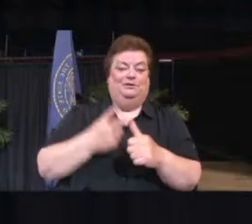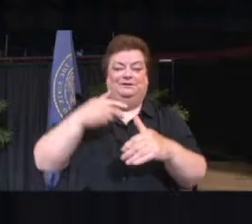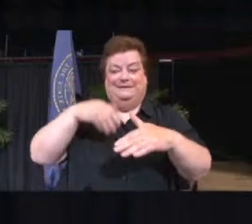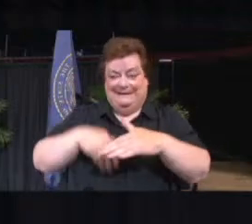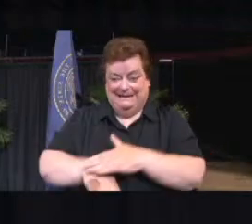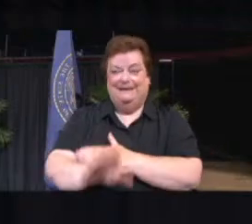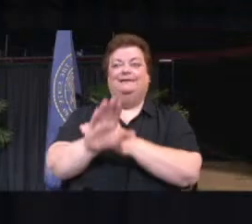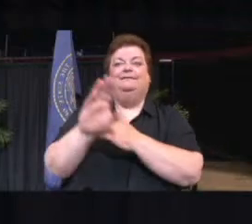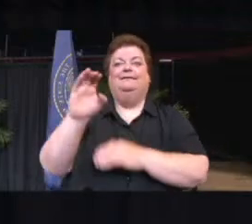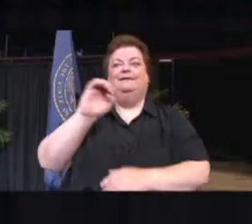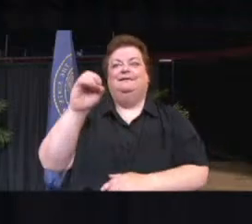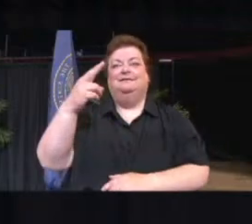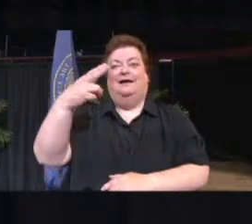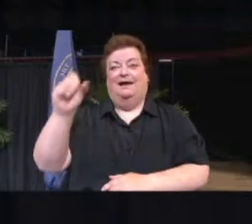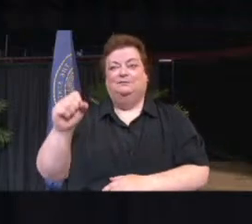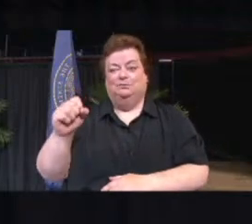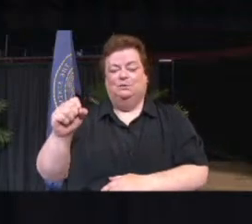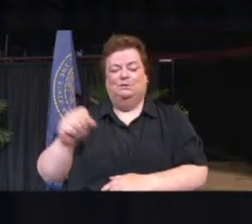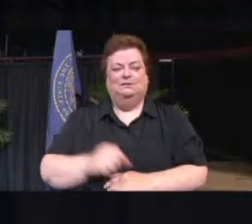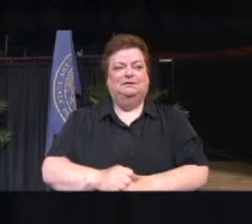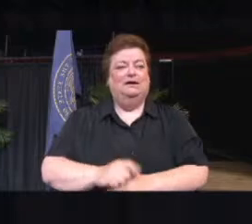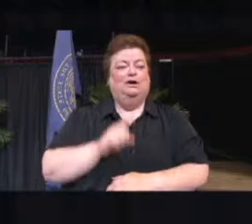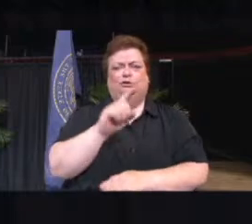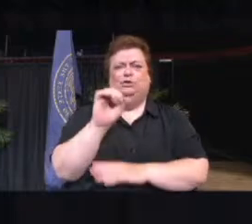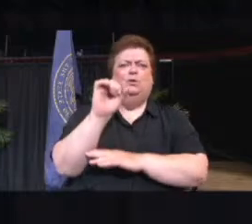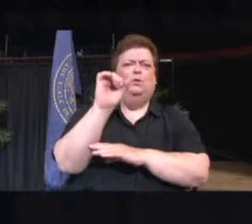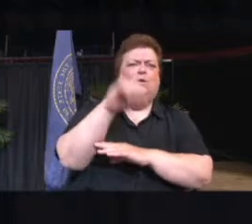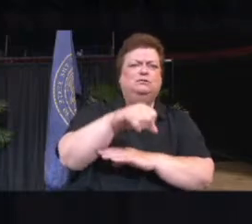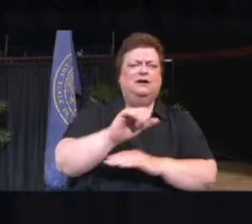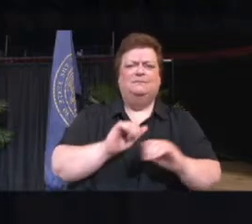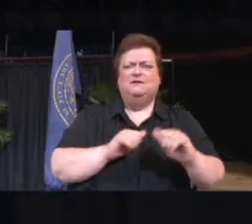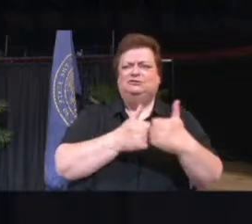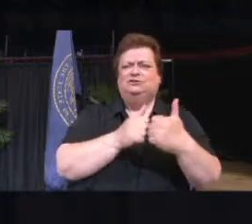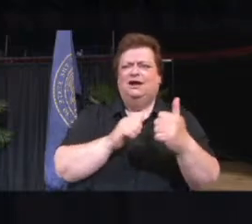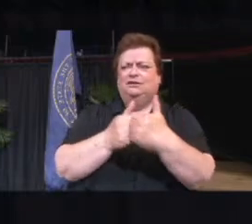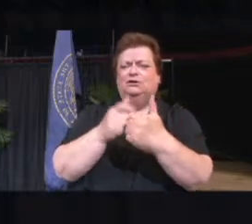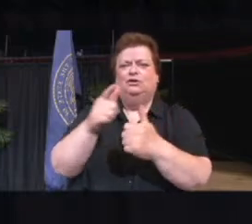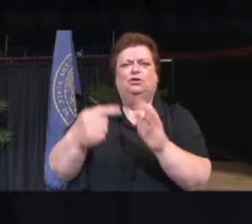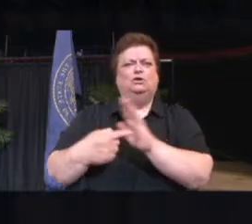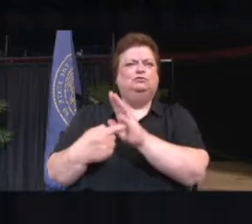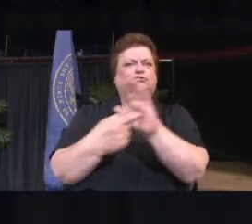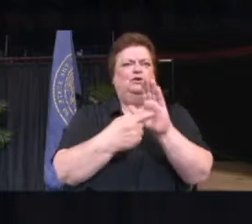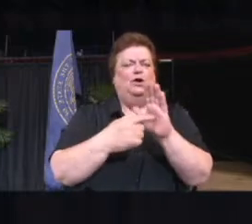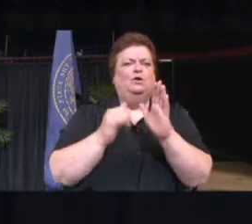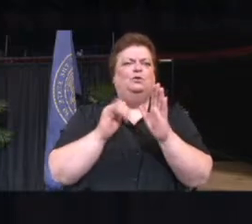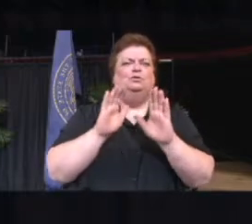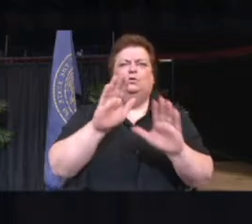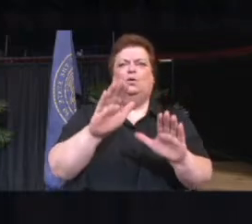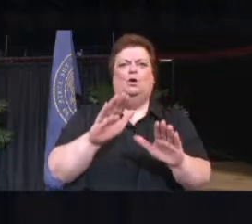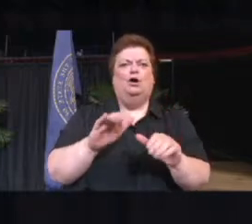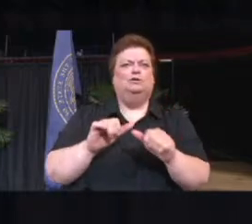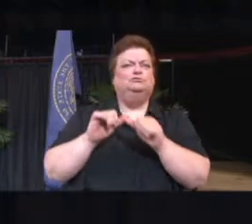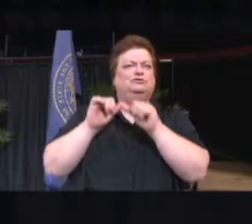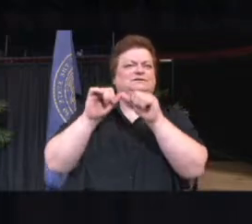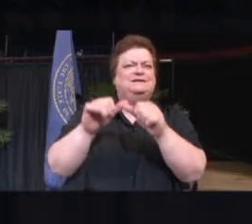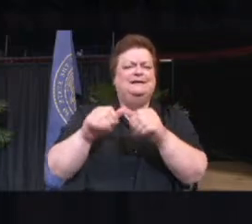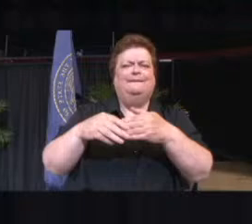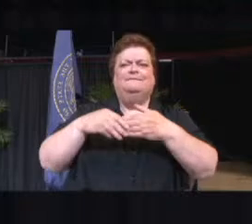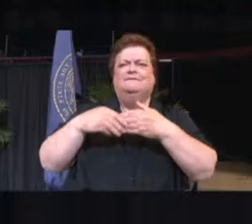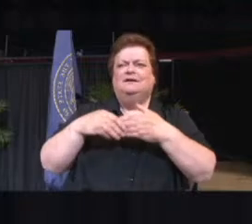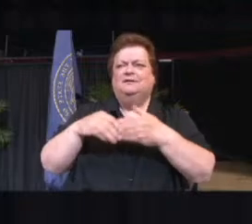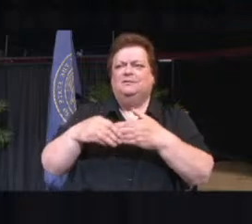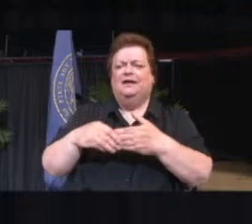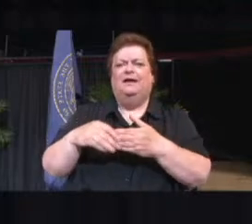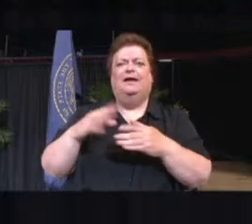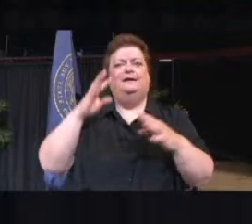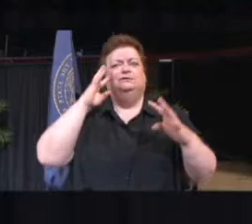Spartans. In overcoming those challenges, your class has demonstrated your resilience, your flexibility, and